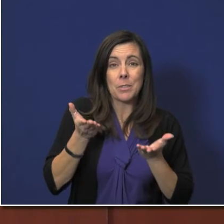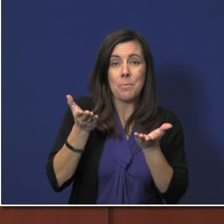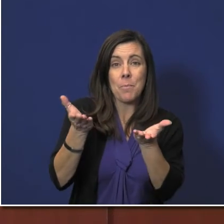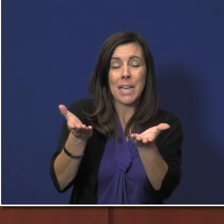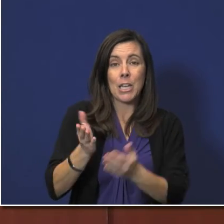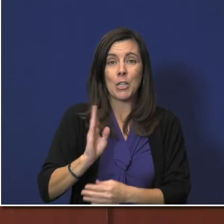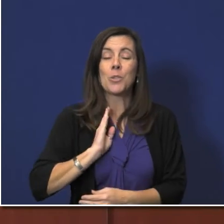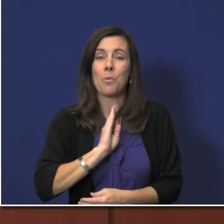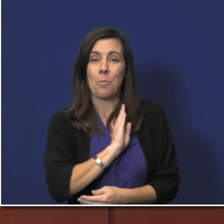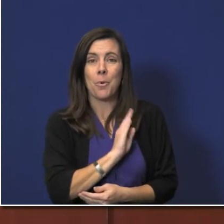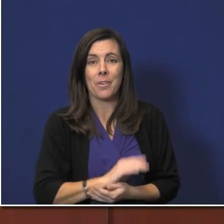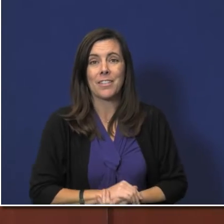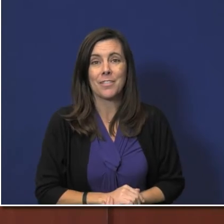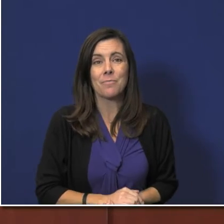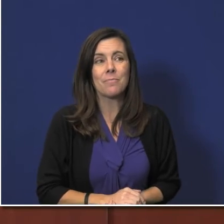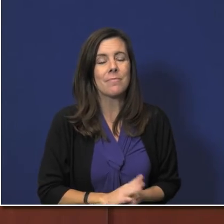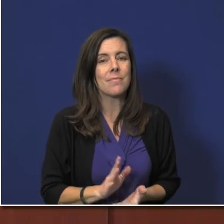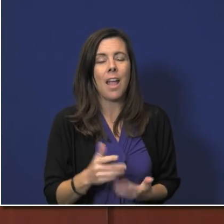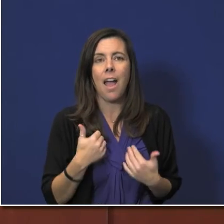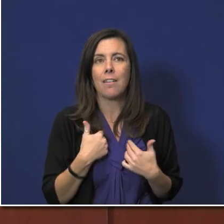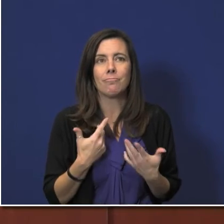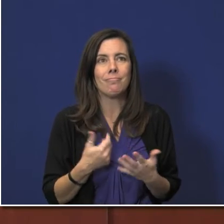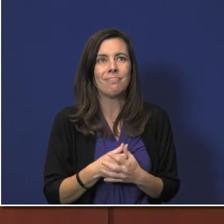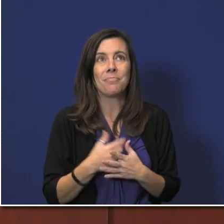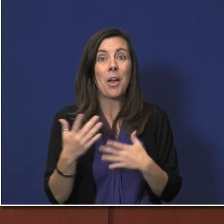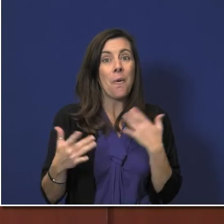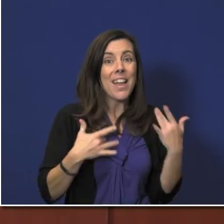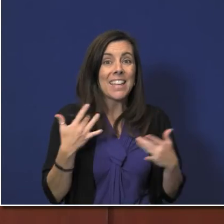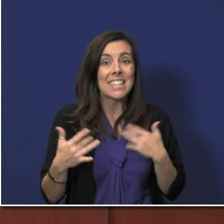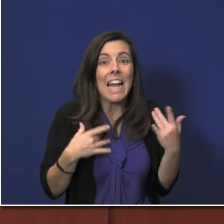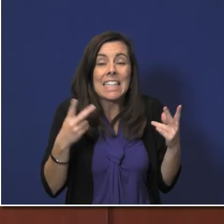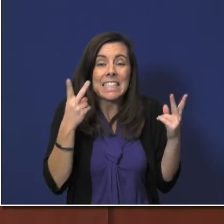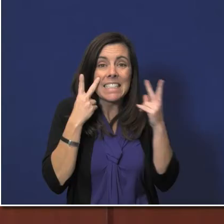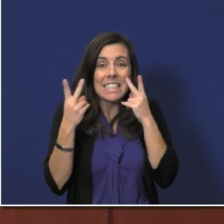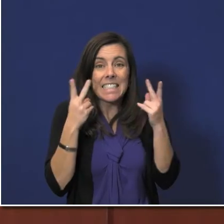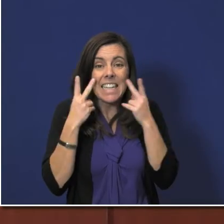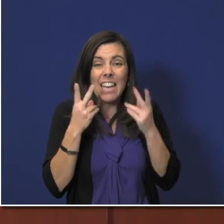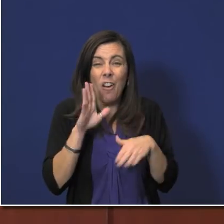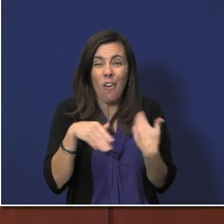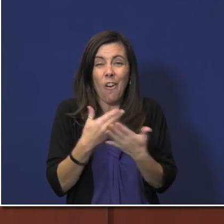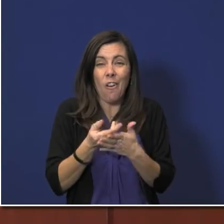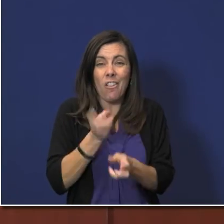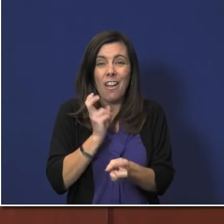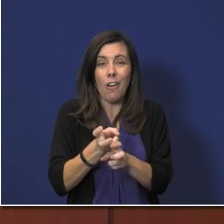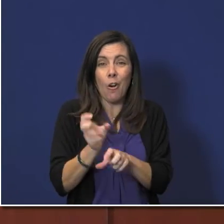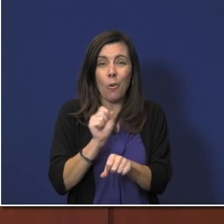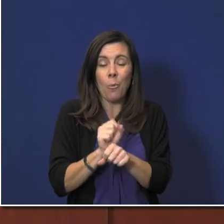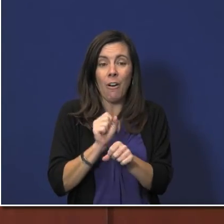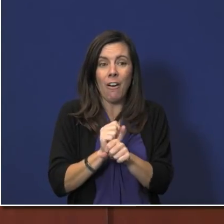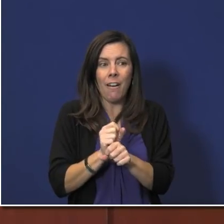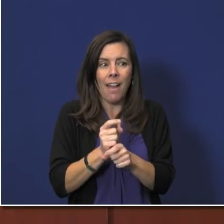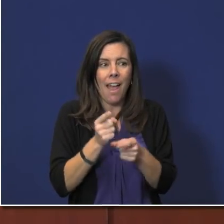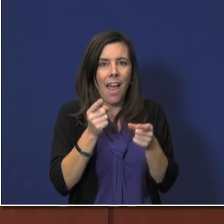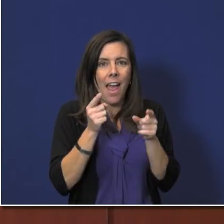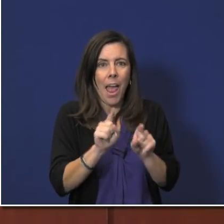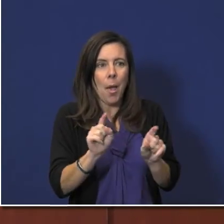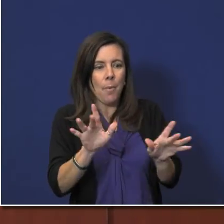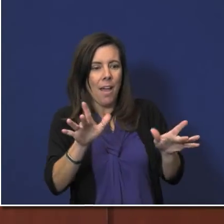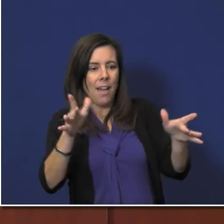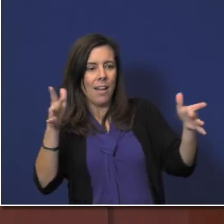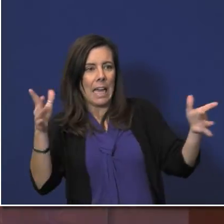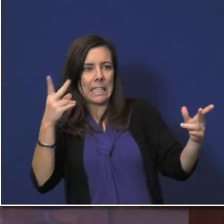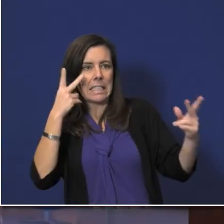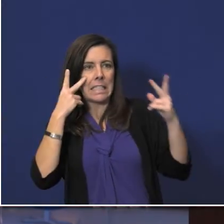board. I'm just so excited to see that hard work come to fruition and to be able to see this